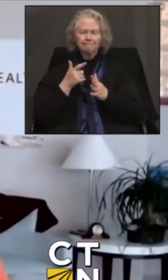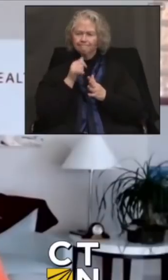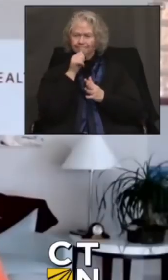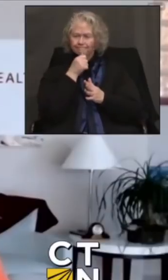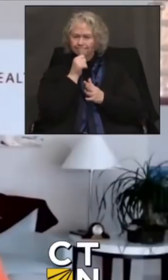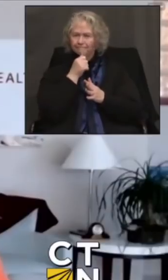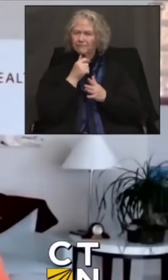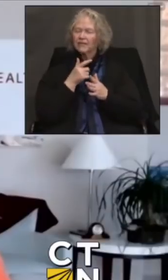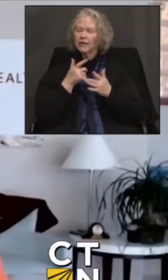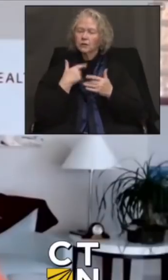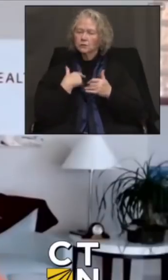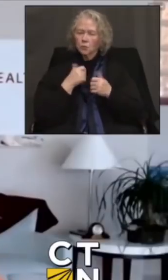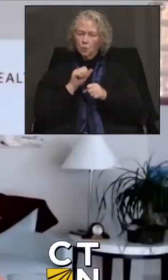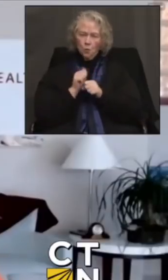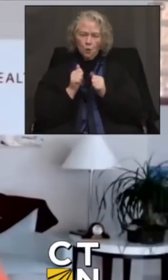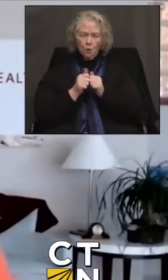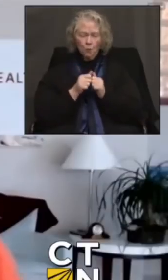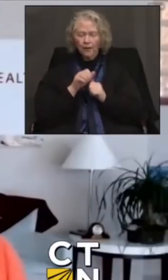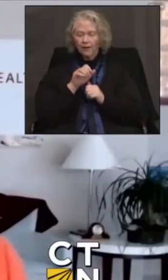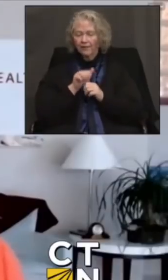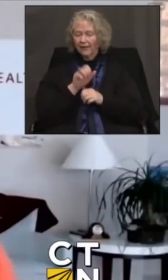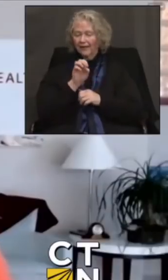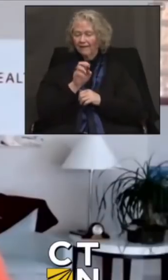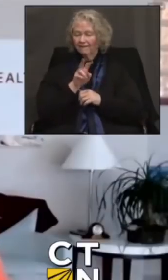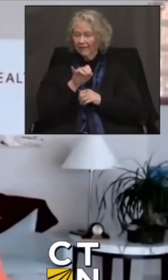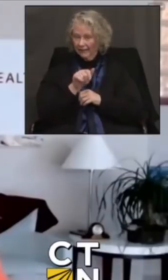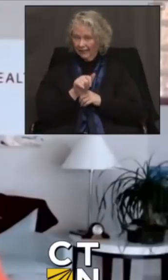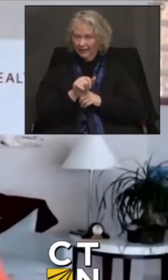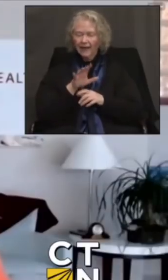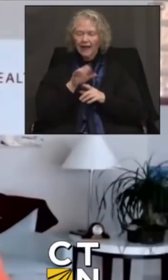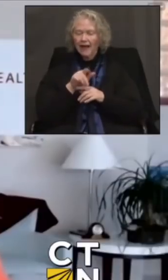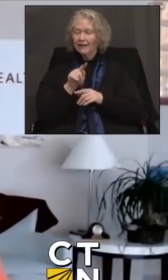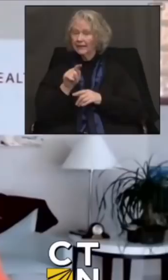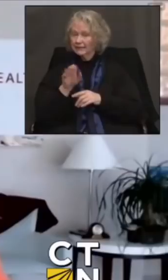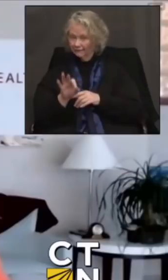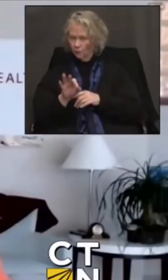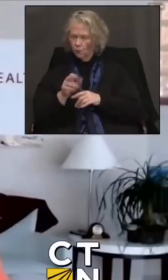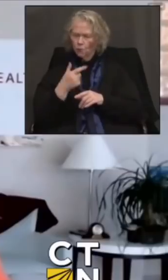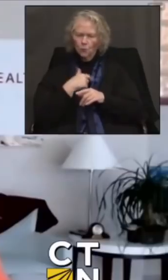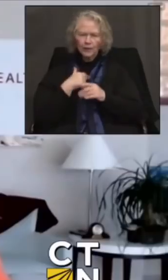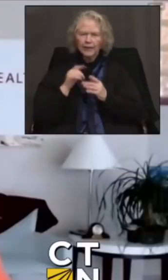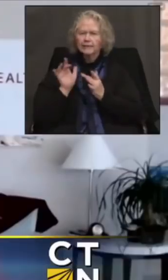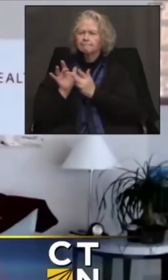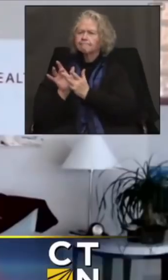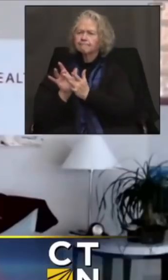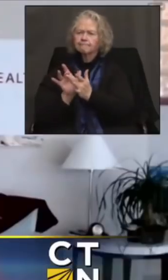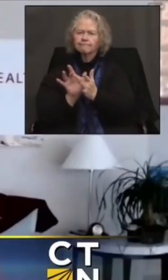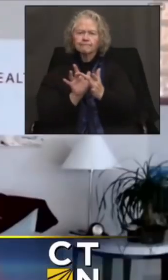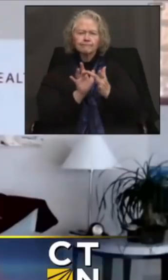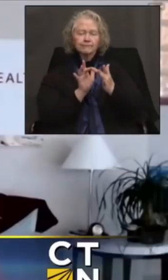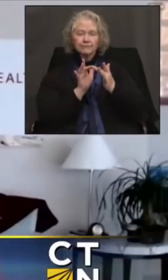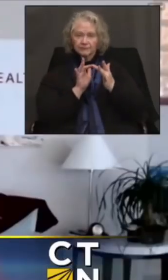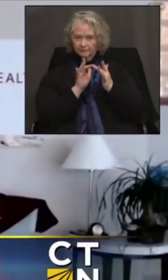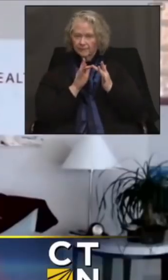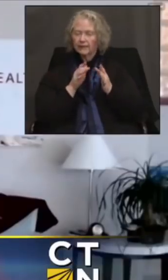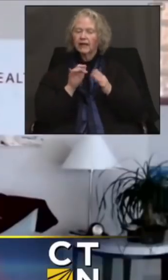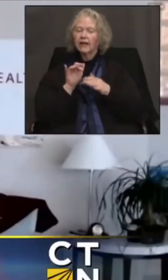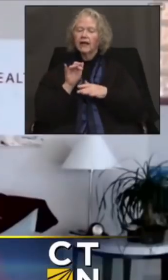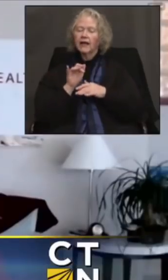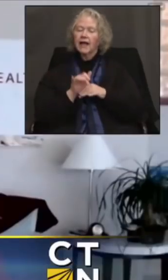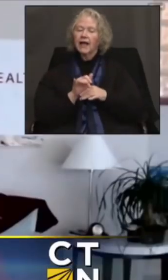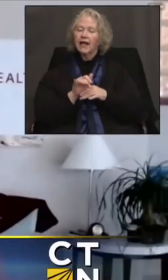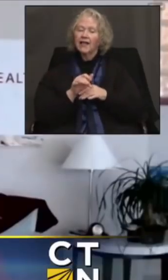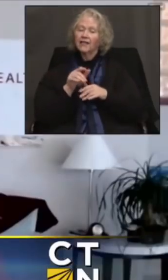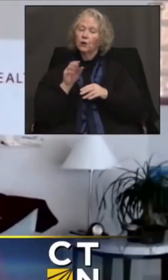the COVID-19 high-risk community outreach task force, we did outreach to the community through this event. And what